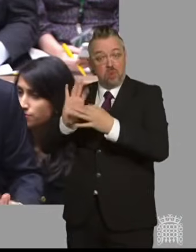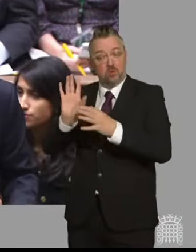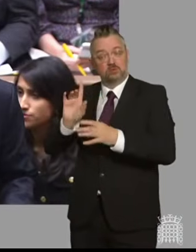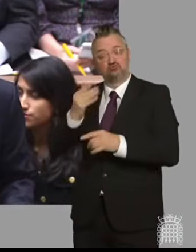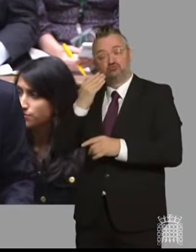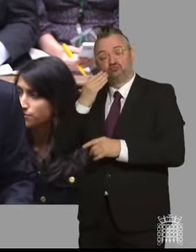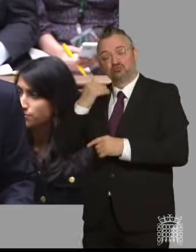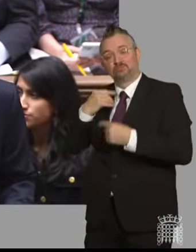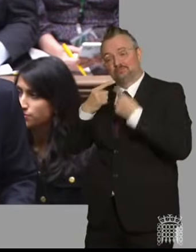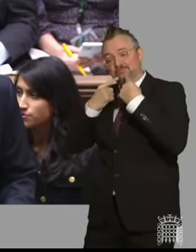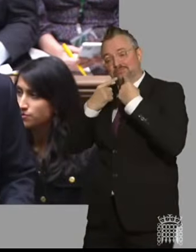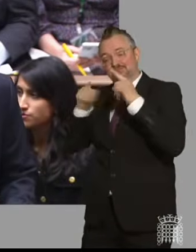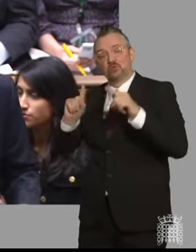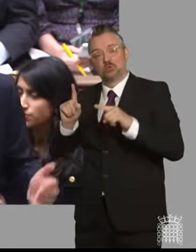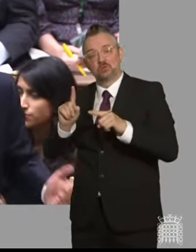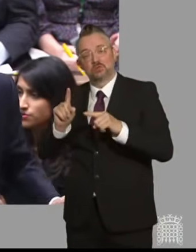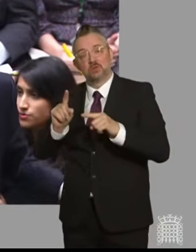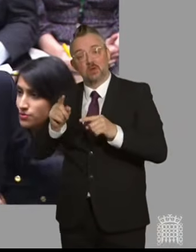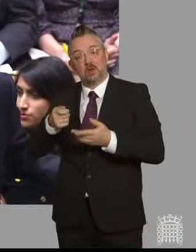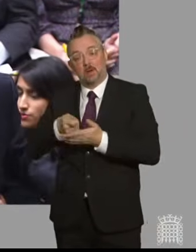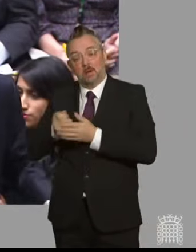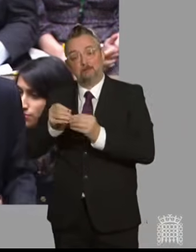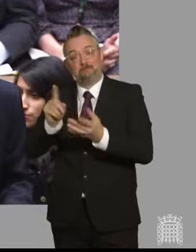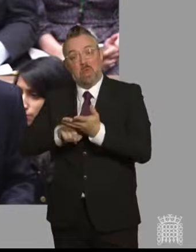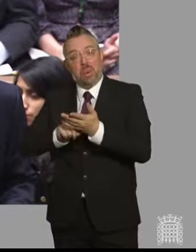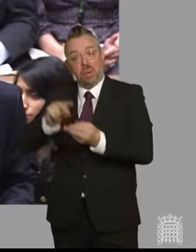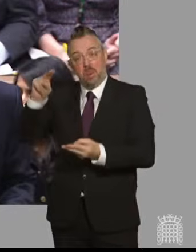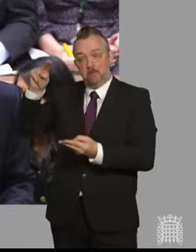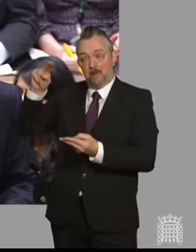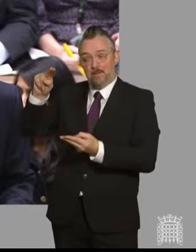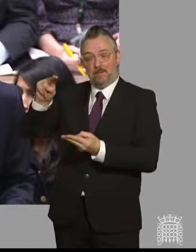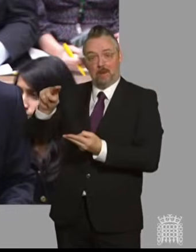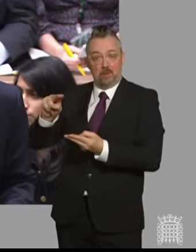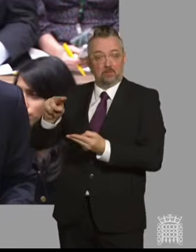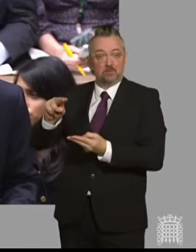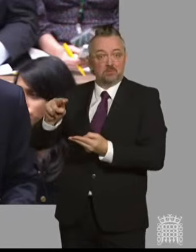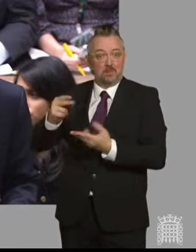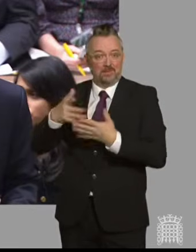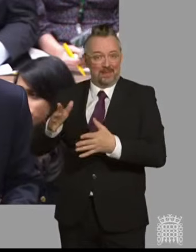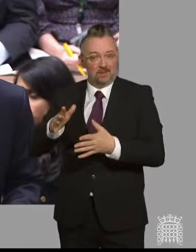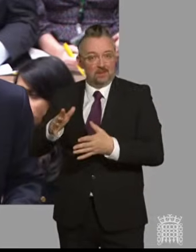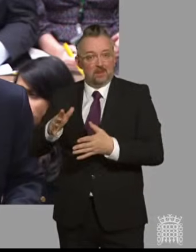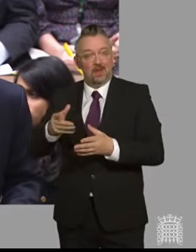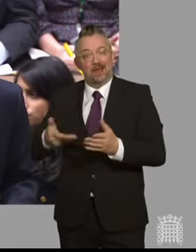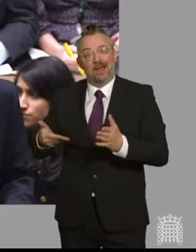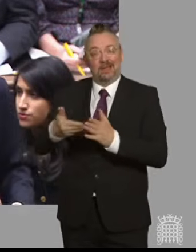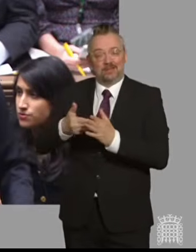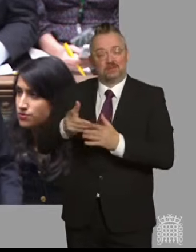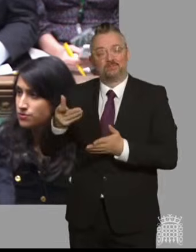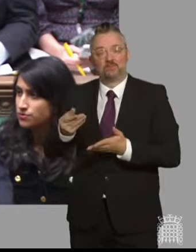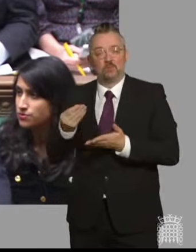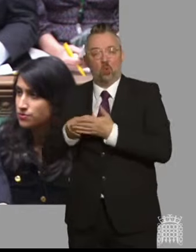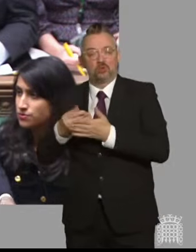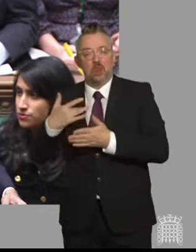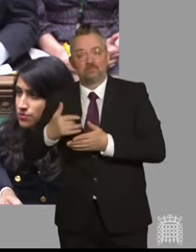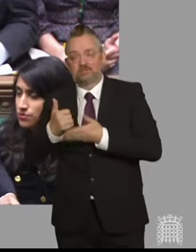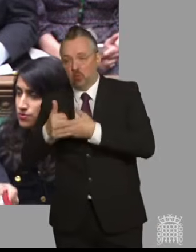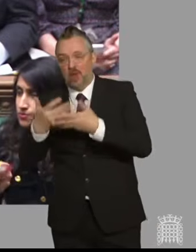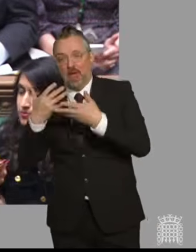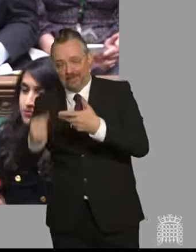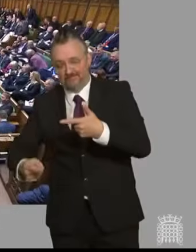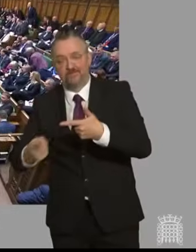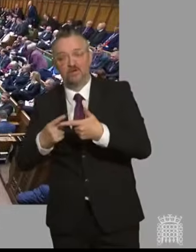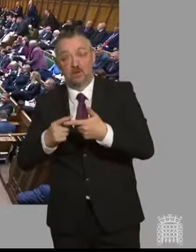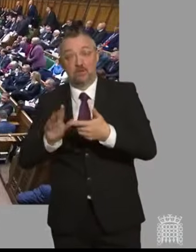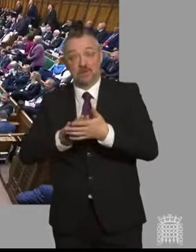back to levels that we haven't seen in a long time, on top of the cost of living support that the Chancellor has provided, so that everyone in our country gets the help that they need.